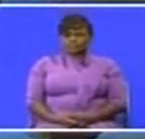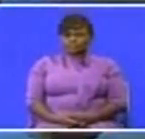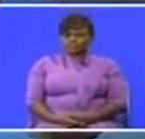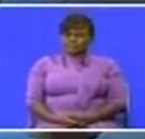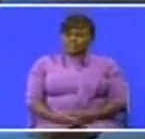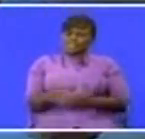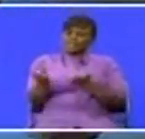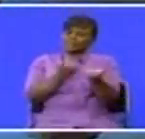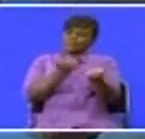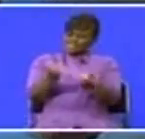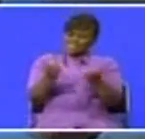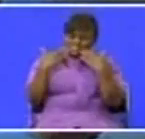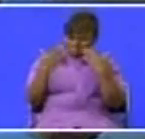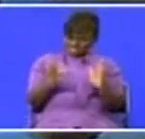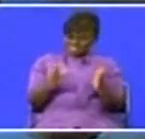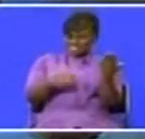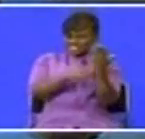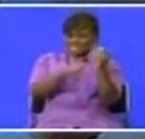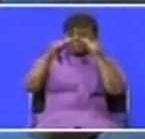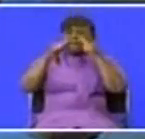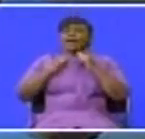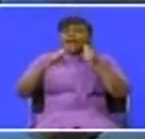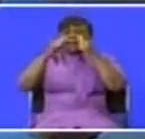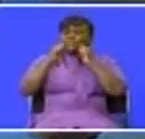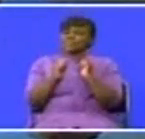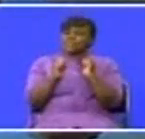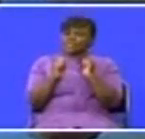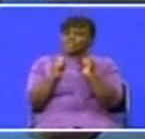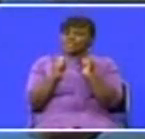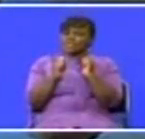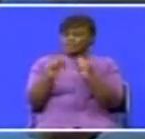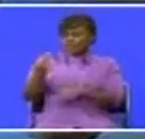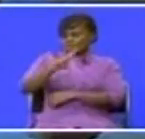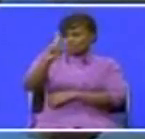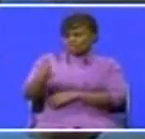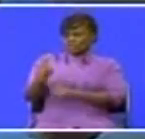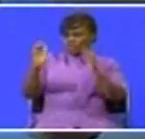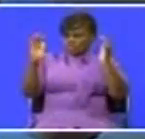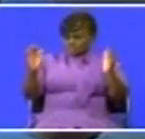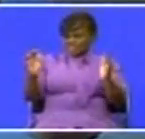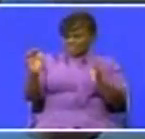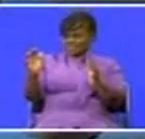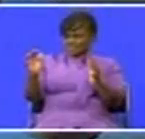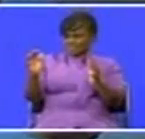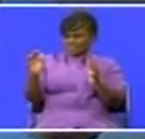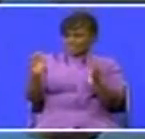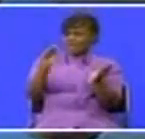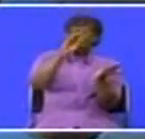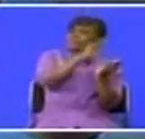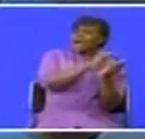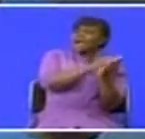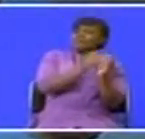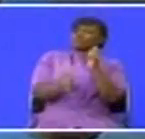Well, and that's how we wrap up KTN Business. My name is Zabi Agina. And the big question right now is, which